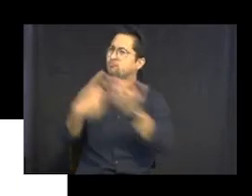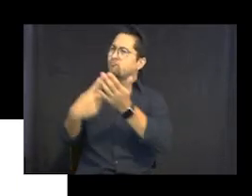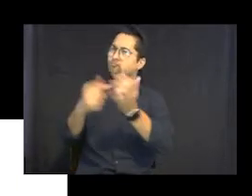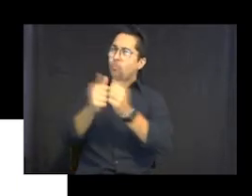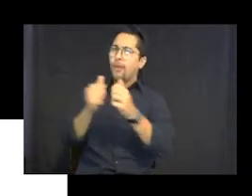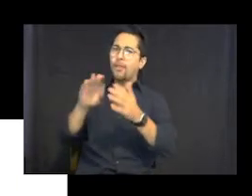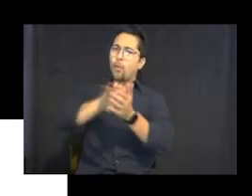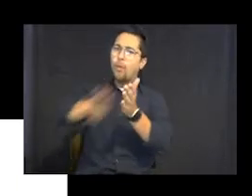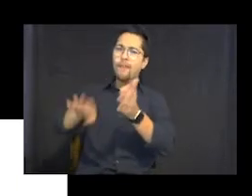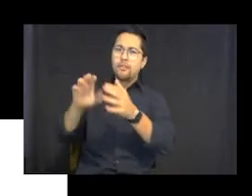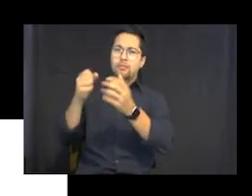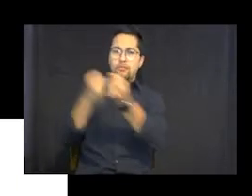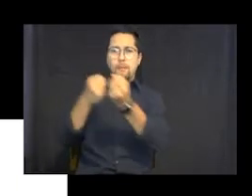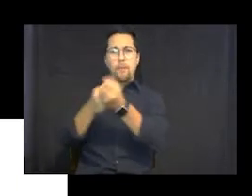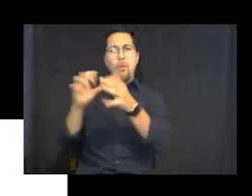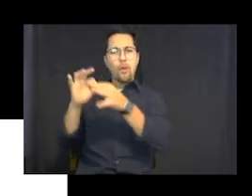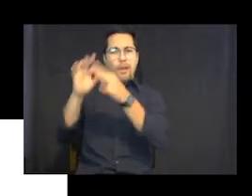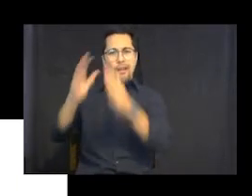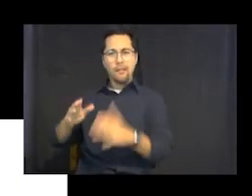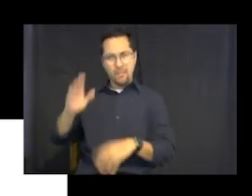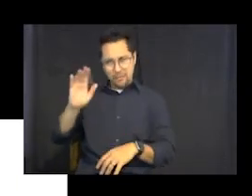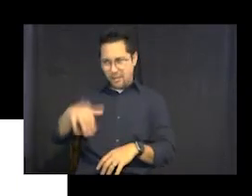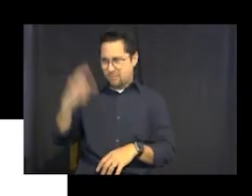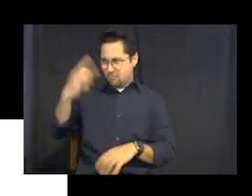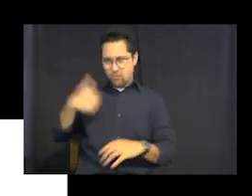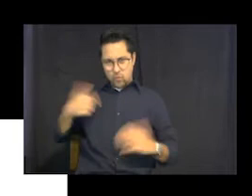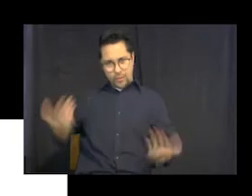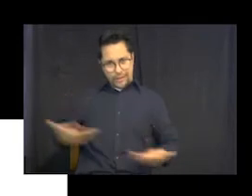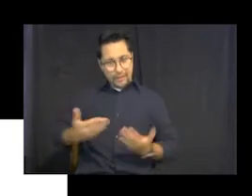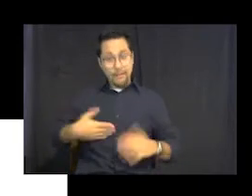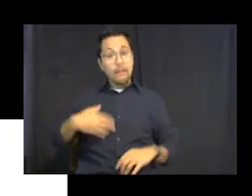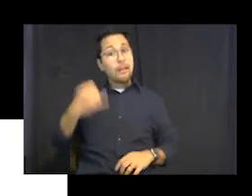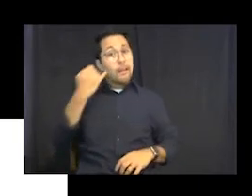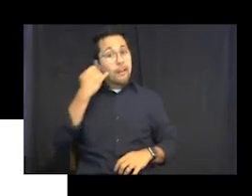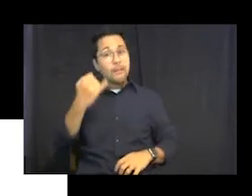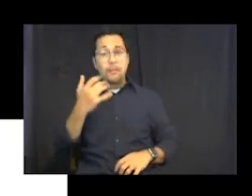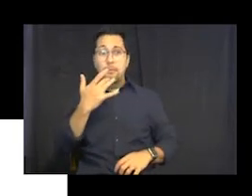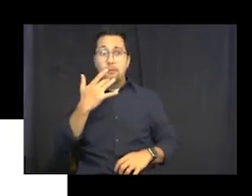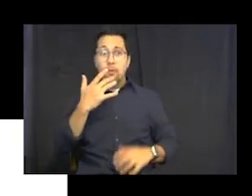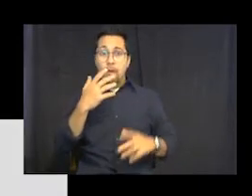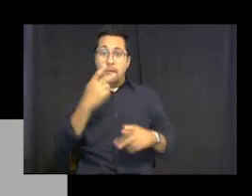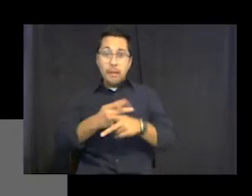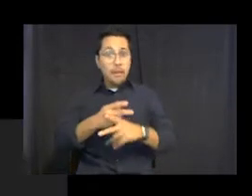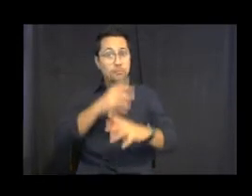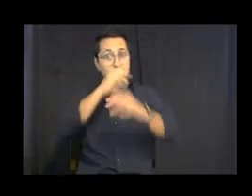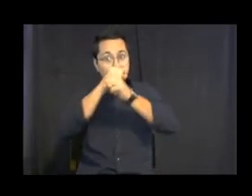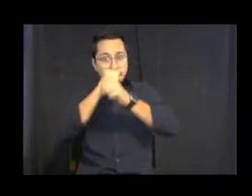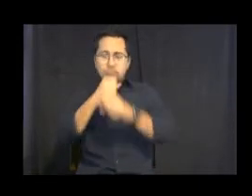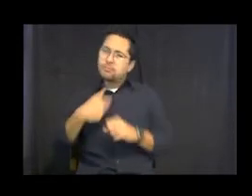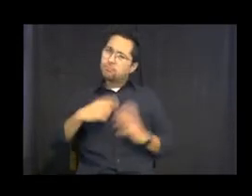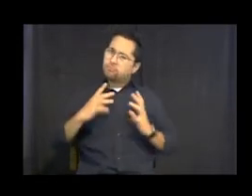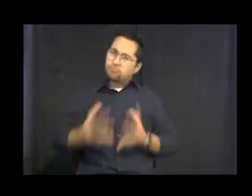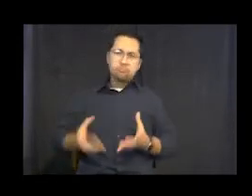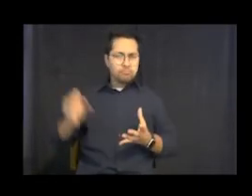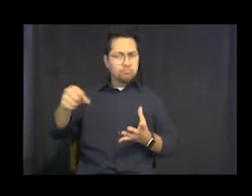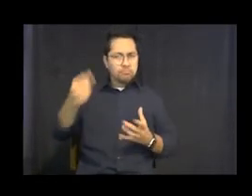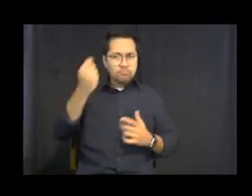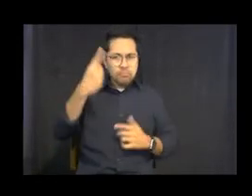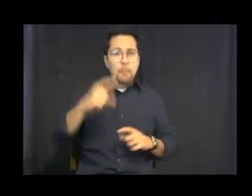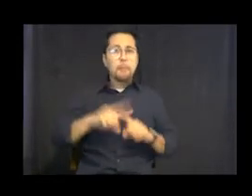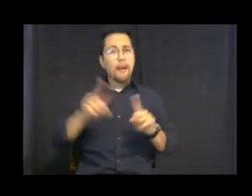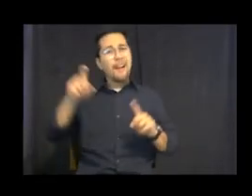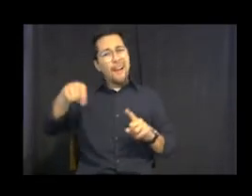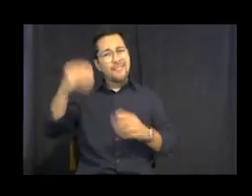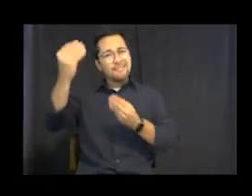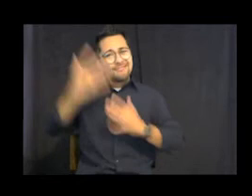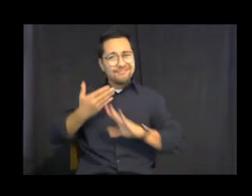waiver support coordinator, because that's what we're here for. And if you want to keep it as far as confidential, that's perfectly fine. But we have to know in